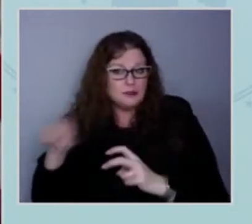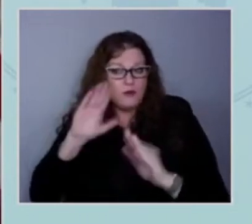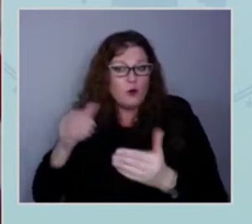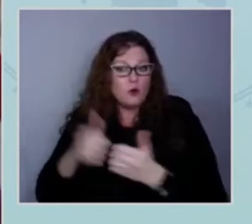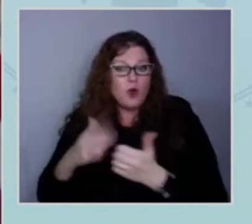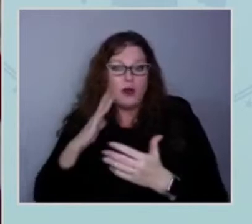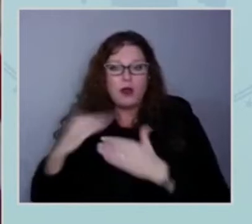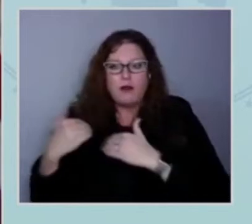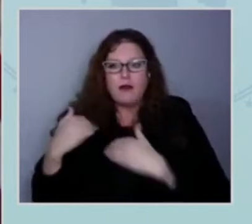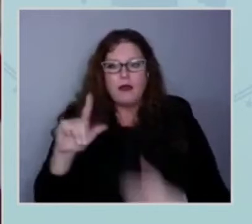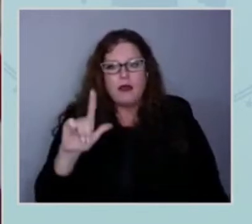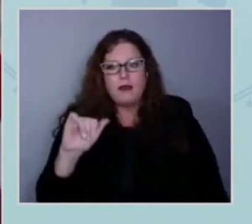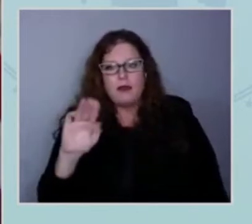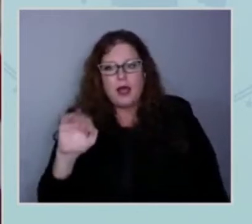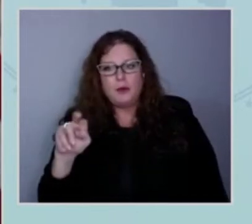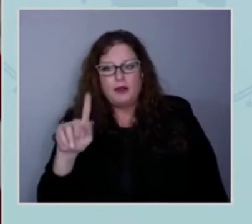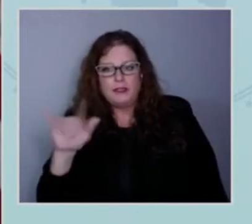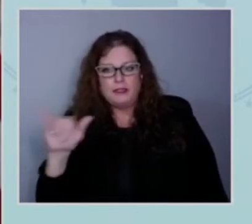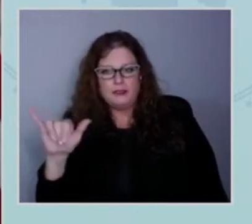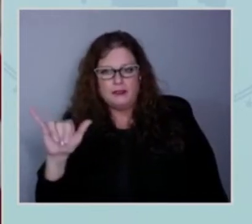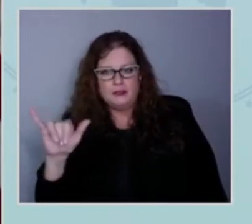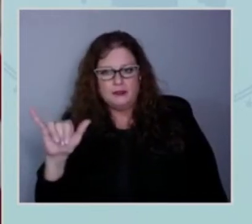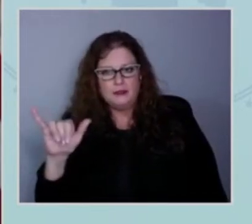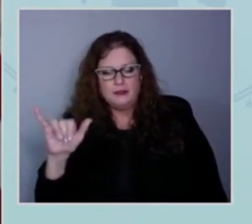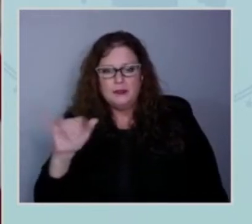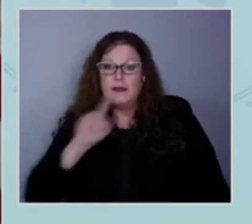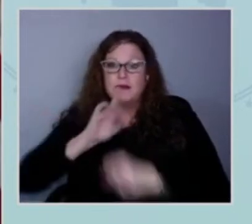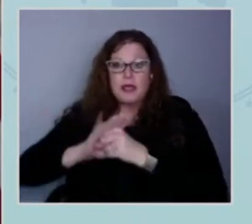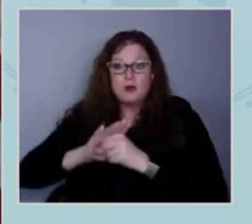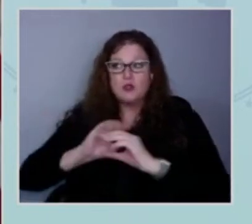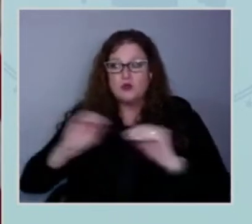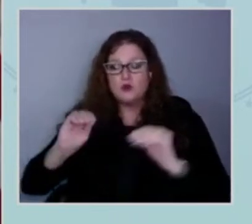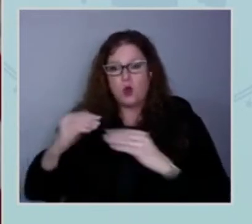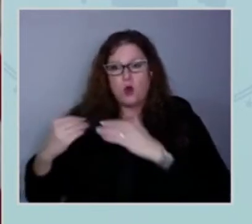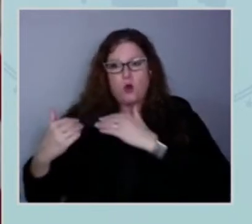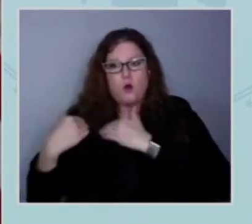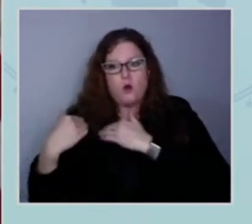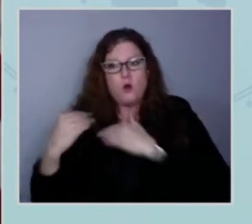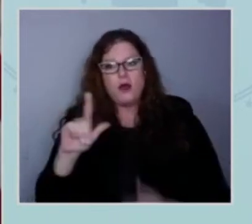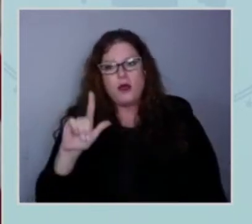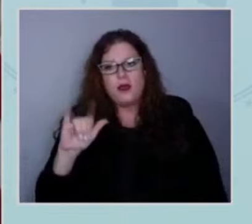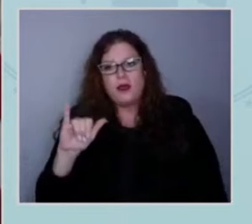our friends seem to be focusing most on is liability.